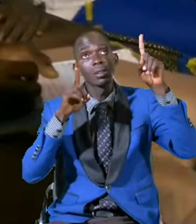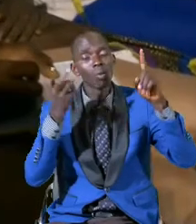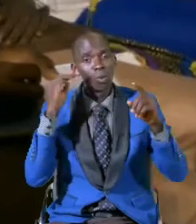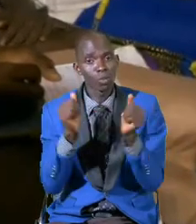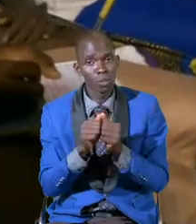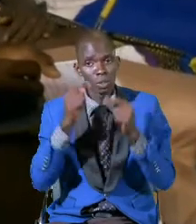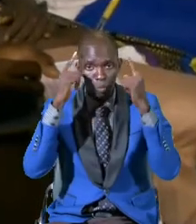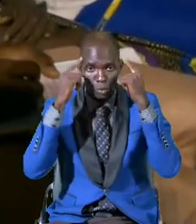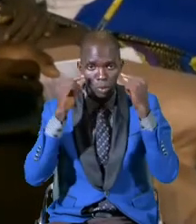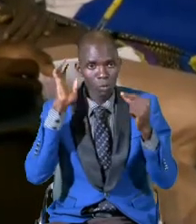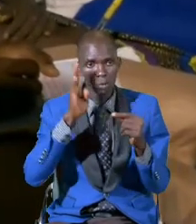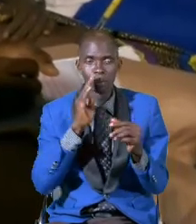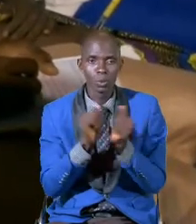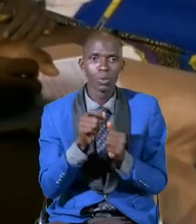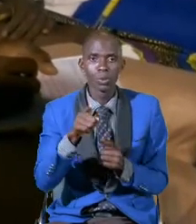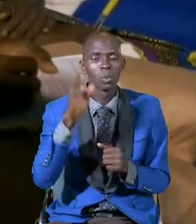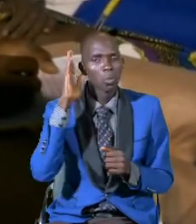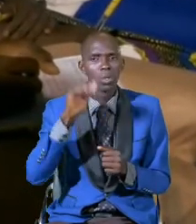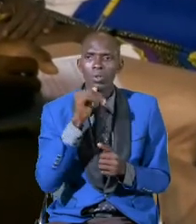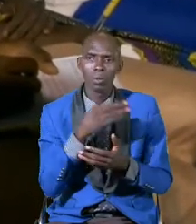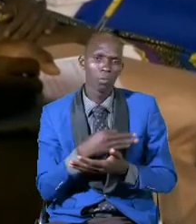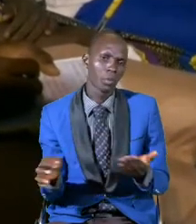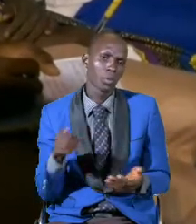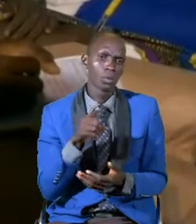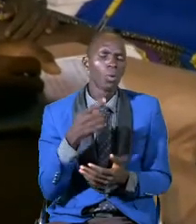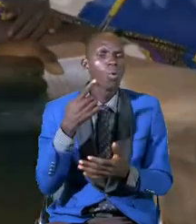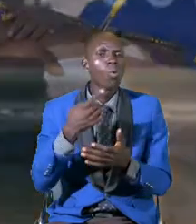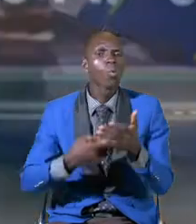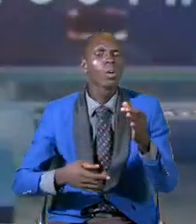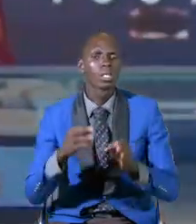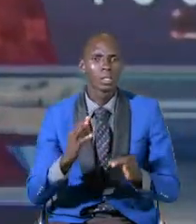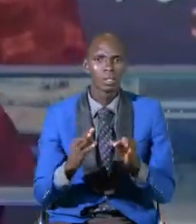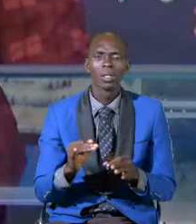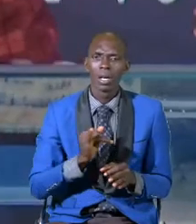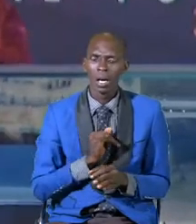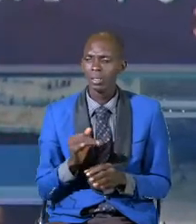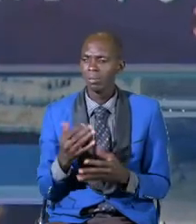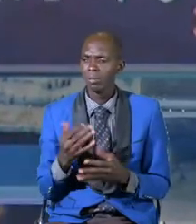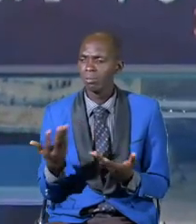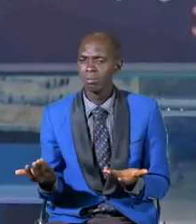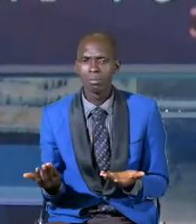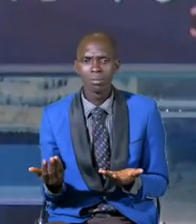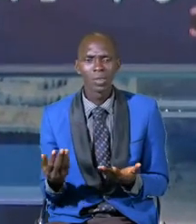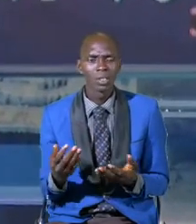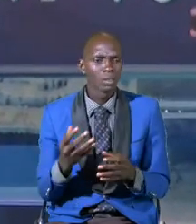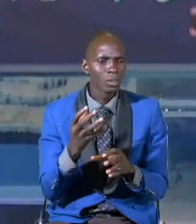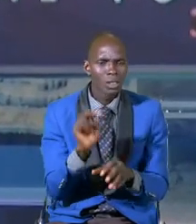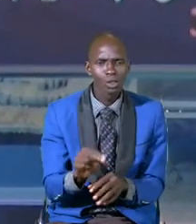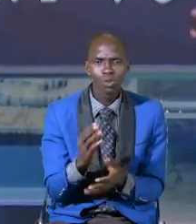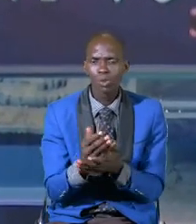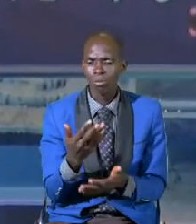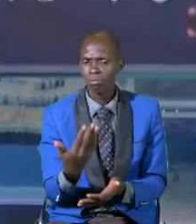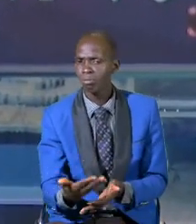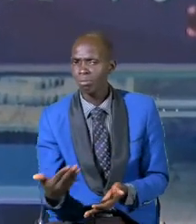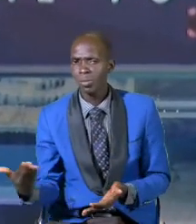will not fail you. What if I get to a situation, I need resources, and the resources are not there? It